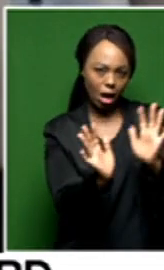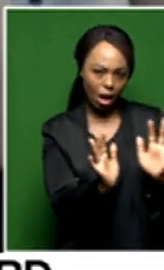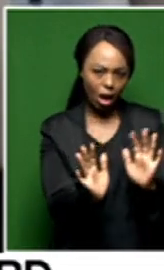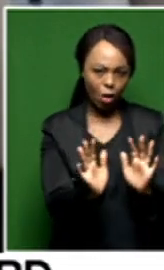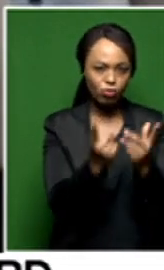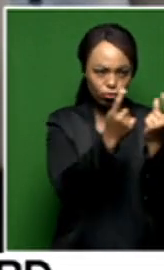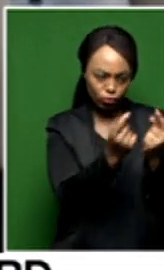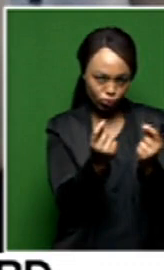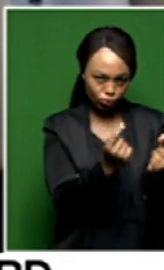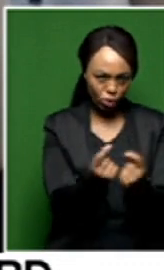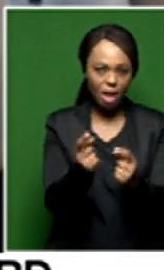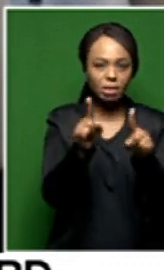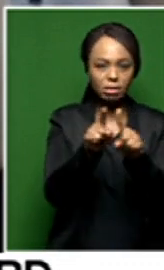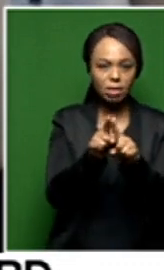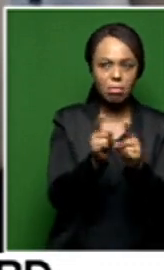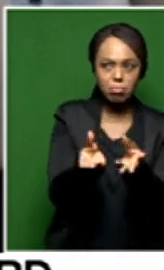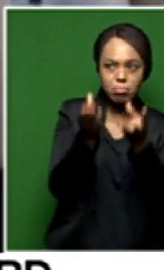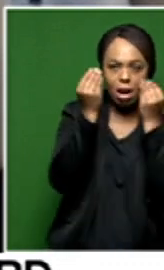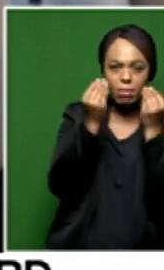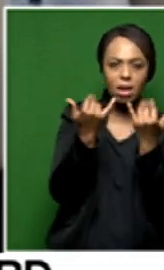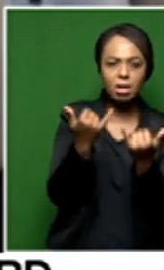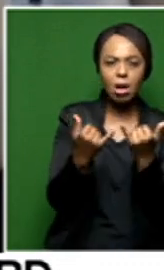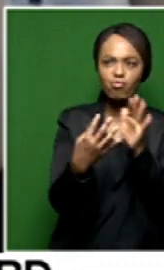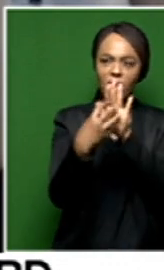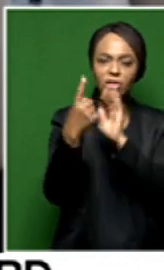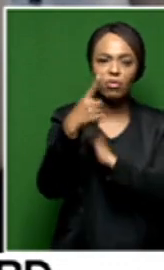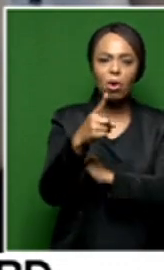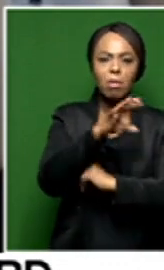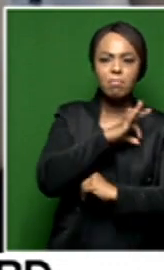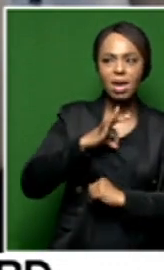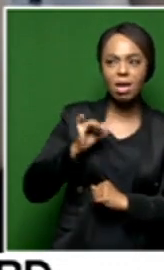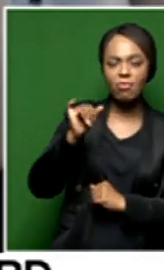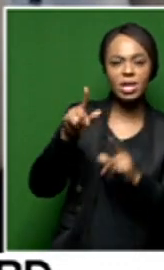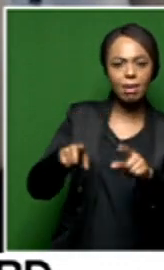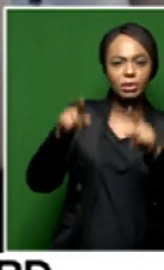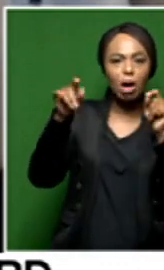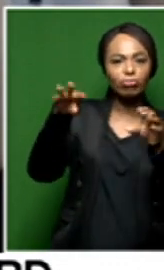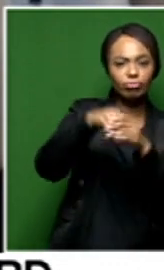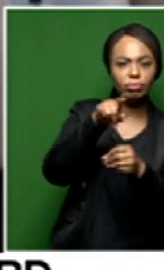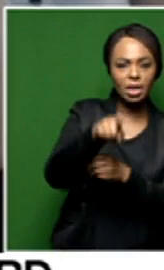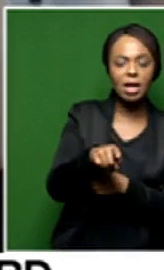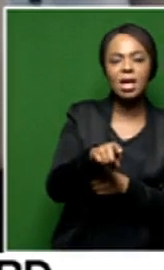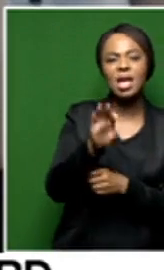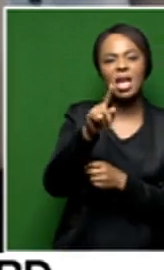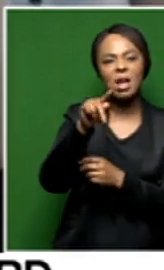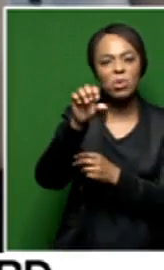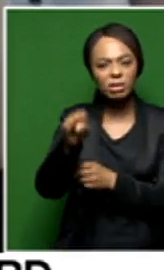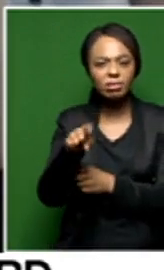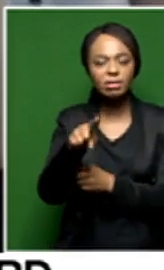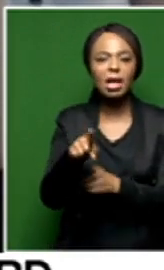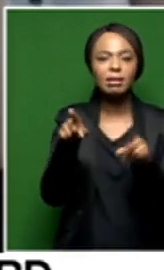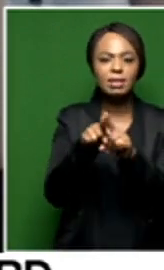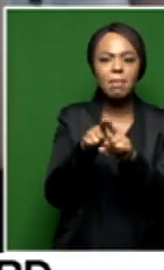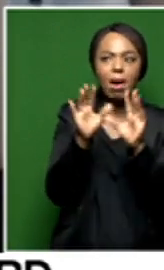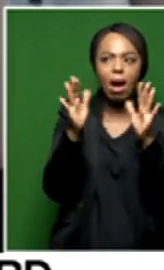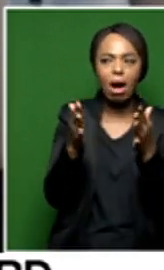cinematic experiences, we find out the results itself. We've got a brunch with the mayor of Cape Town. We have have a Loeries at Large comedy night, just a way for